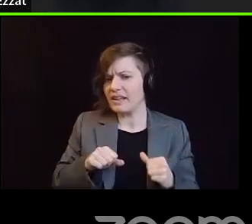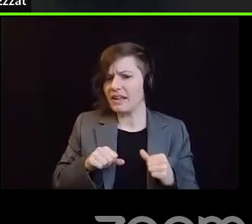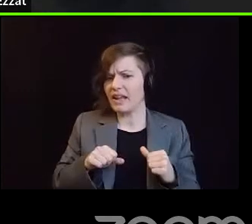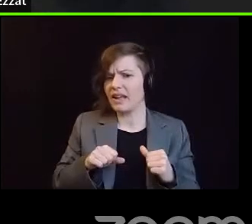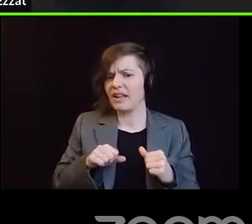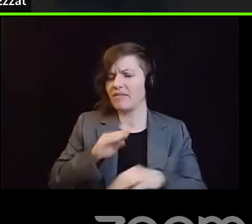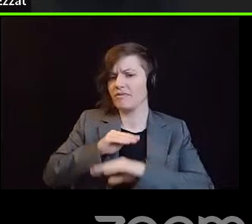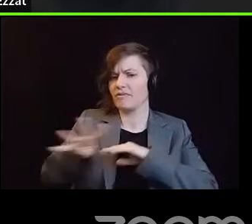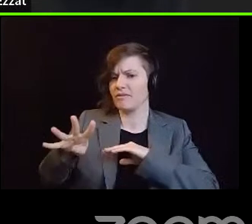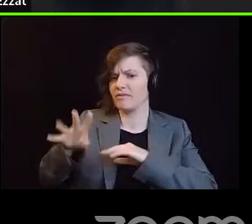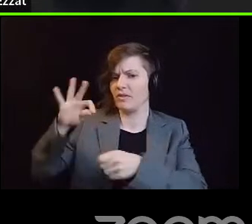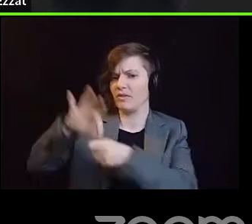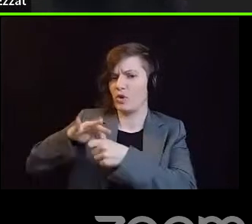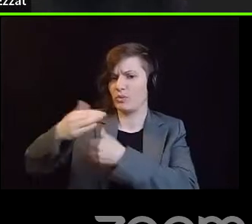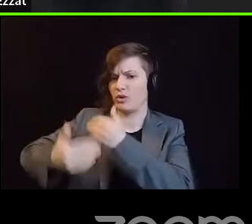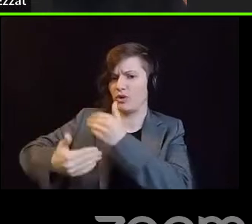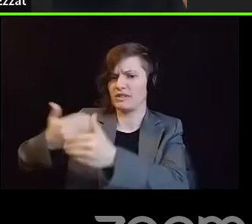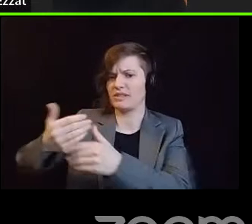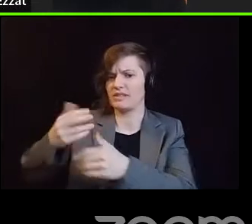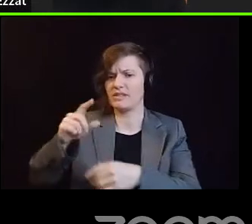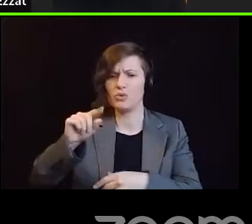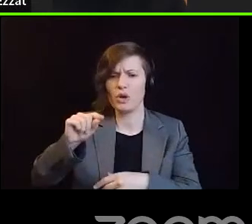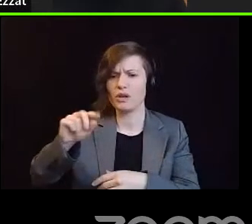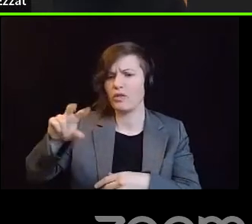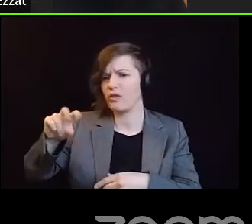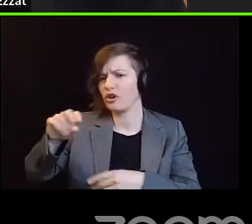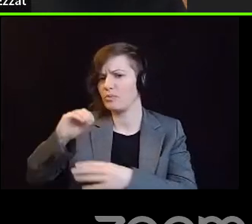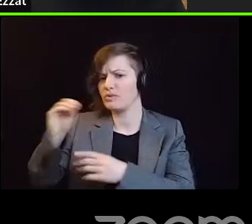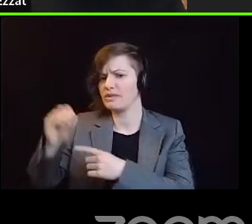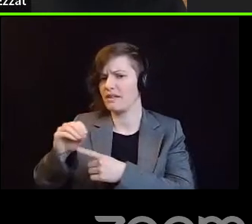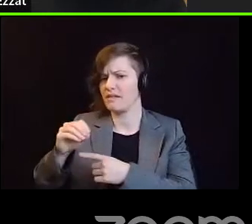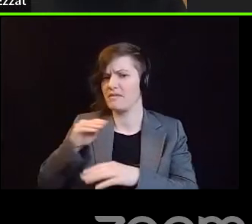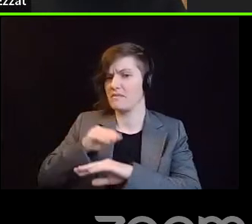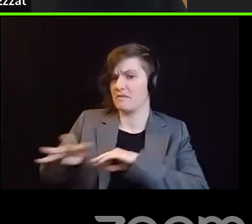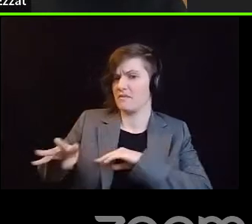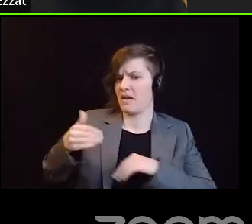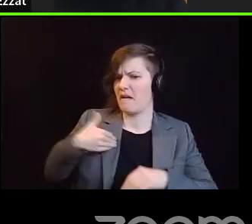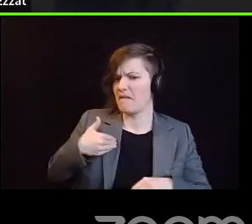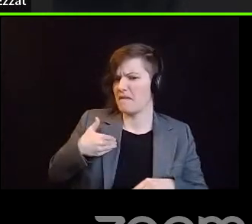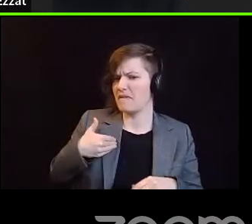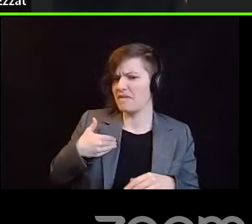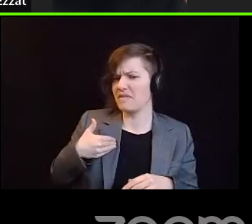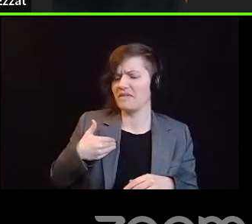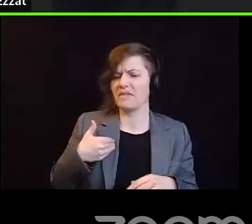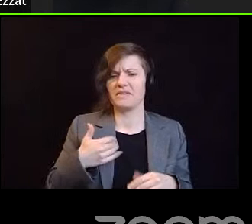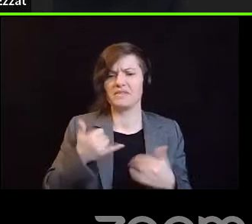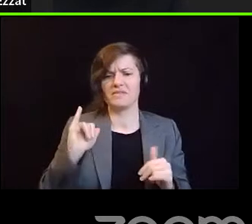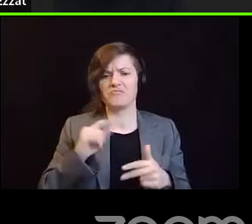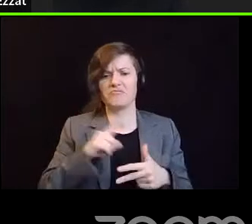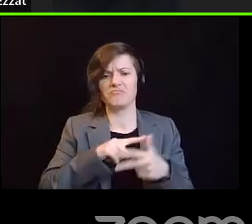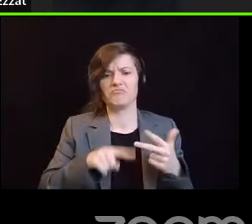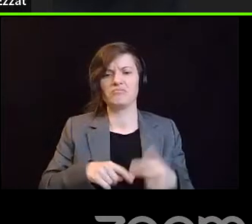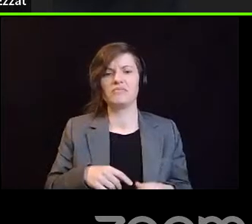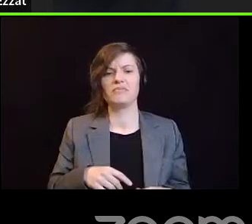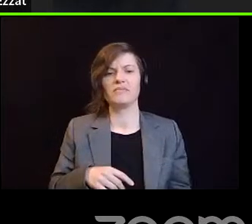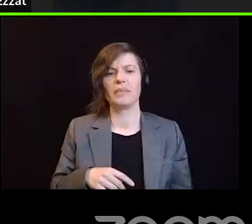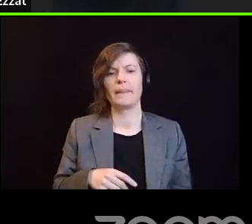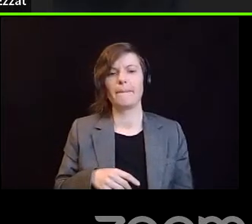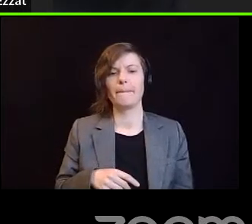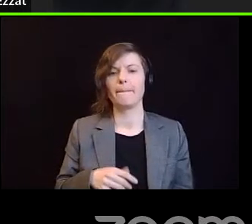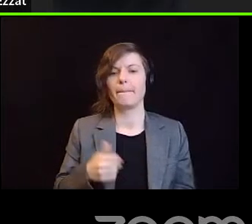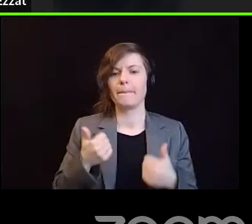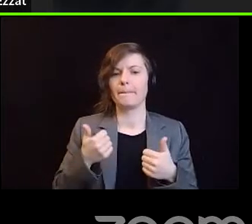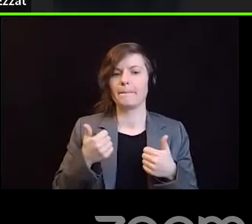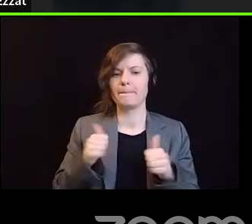20 or 30% at least. Yani. So I think this is what they have learned, that they are trying to better instrumentalize the tools